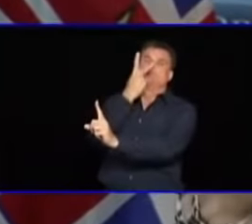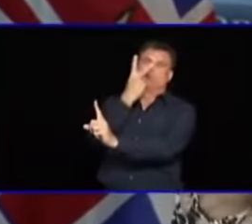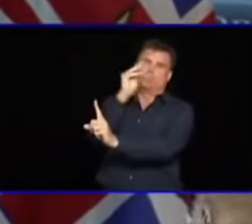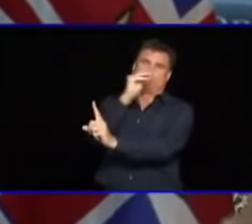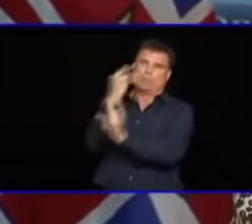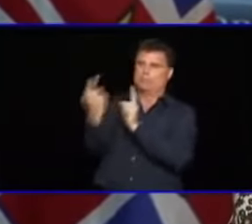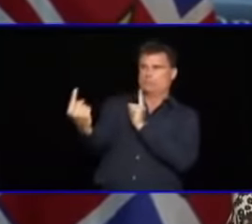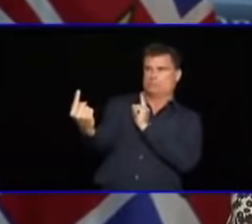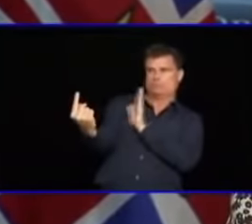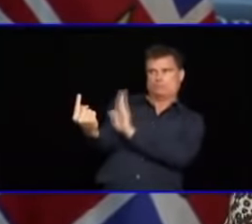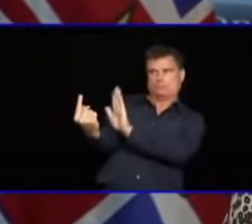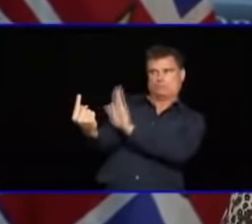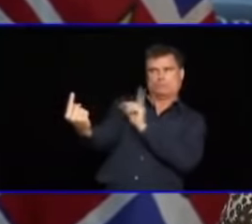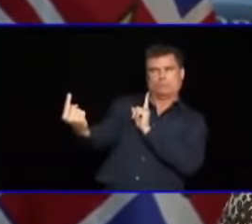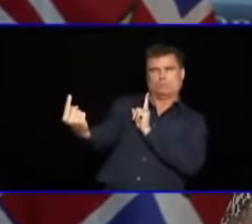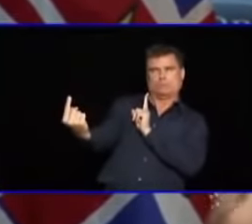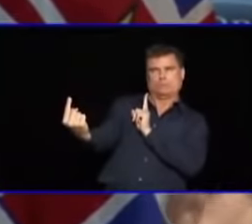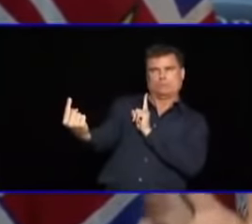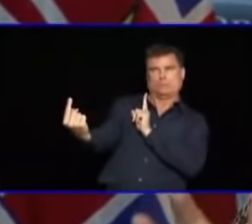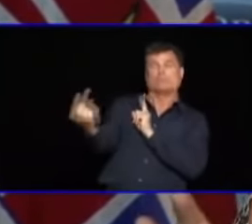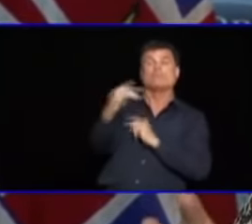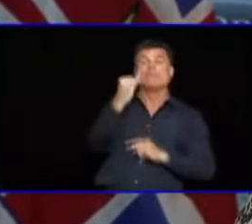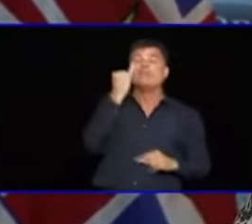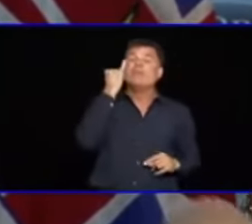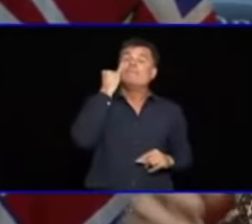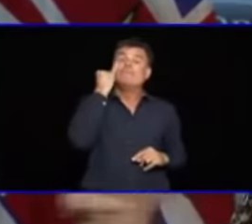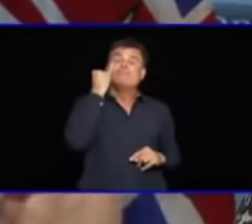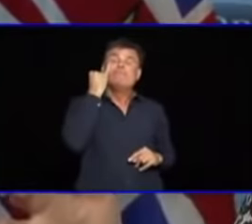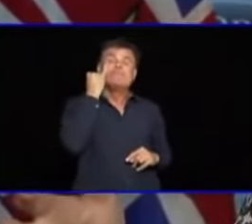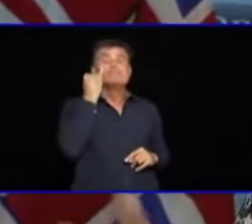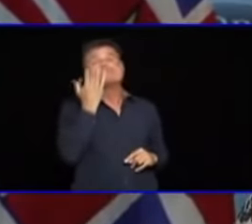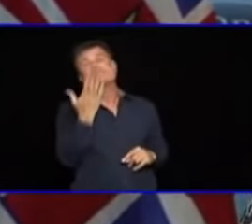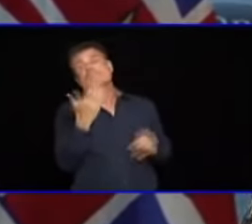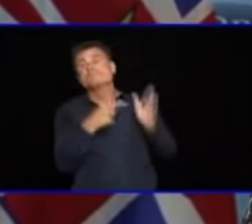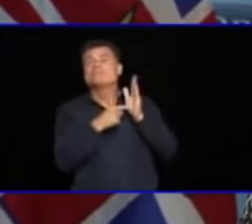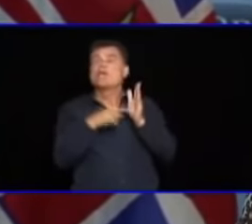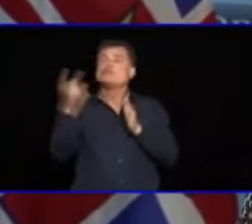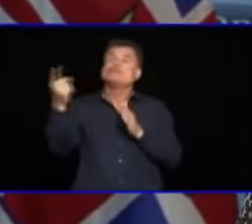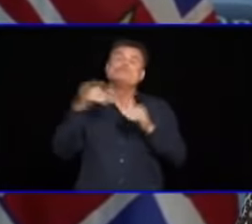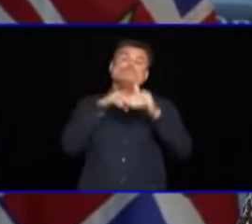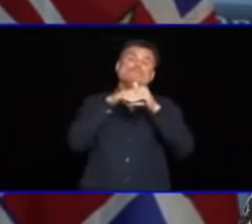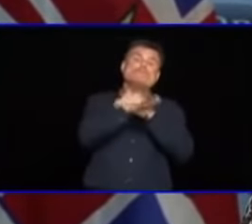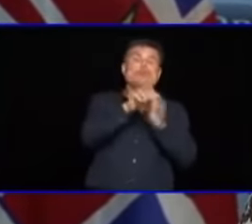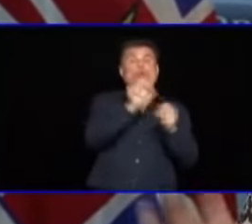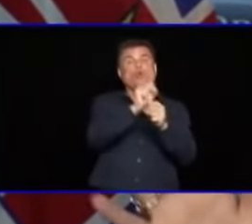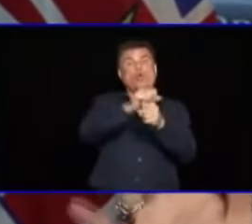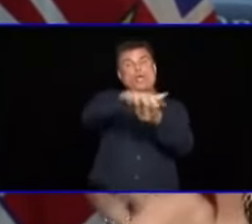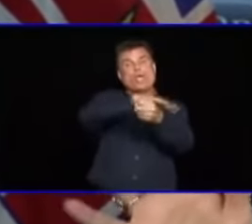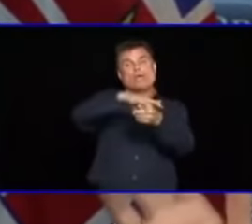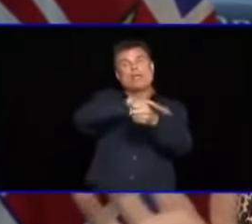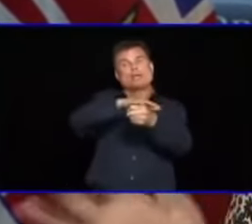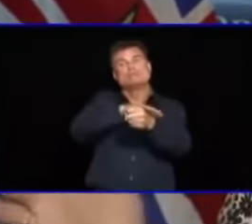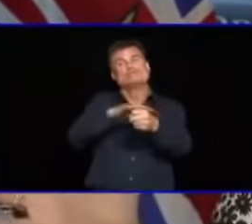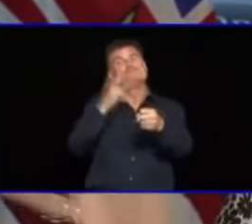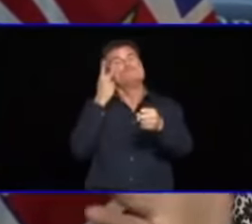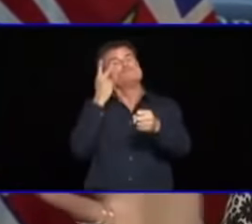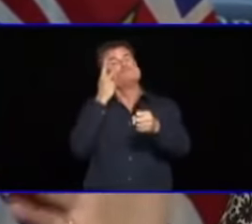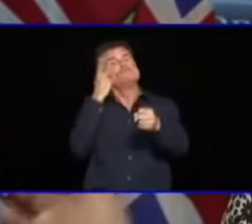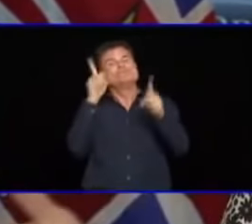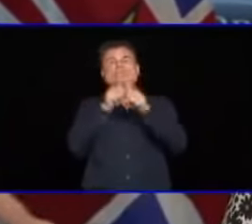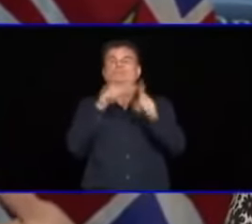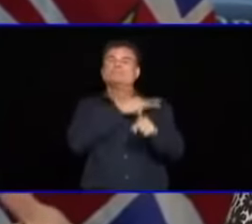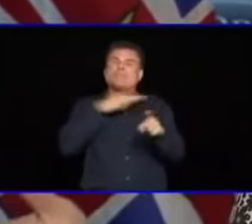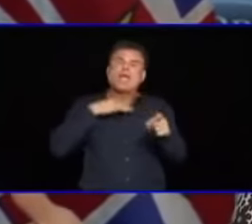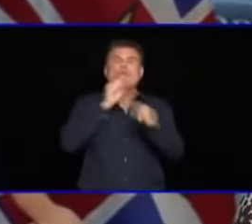and see regularly, such as work colleagues, classmates, for example. The distance can be less because these